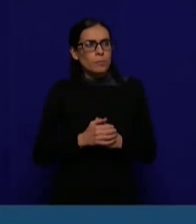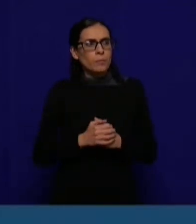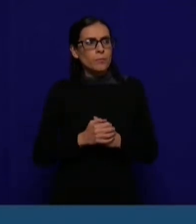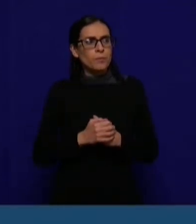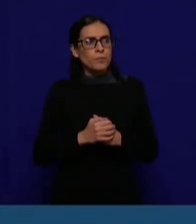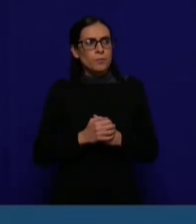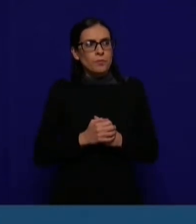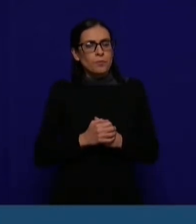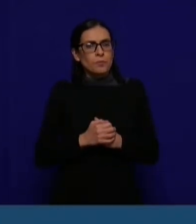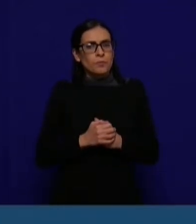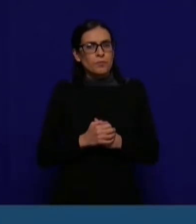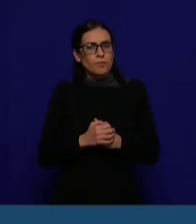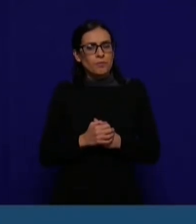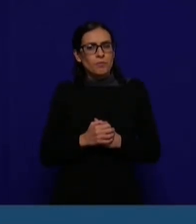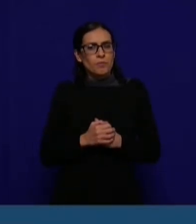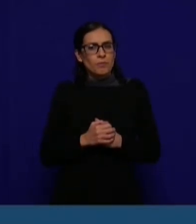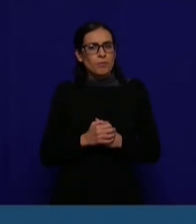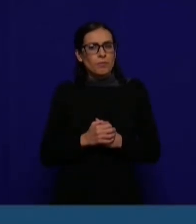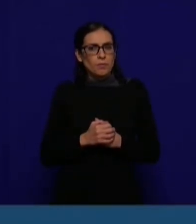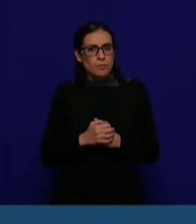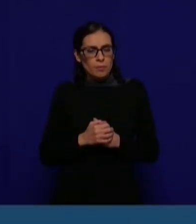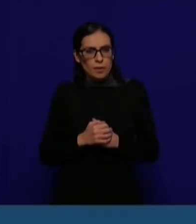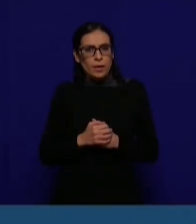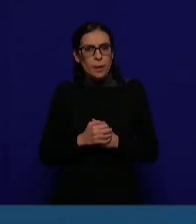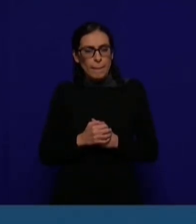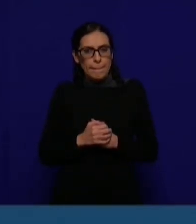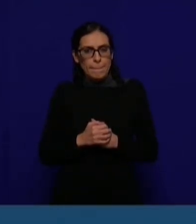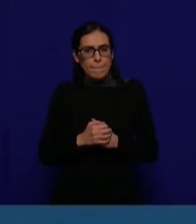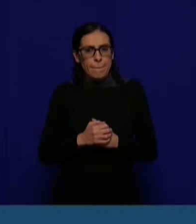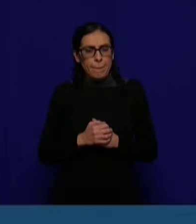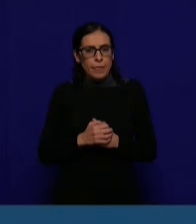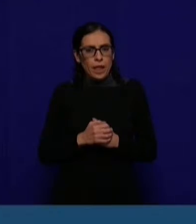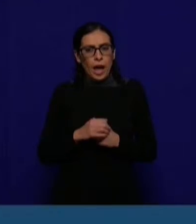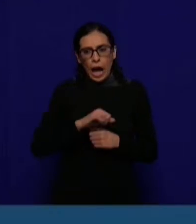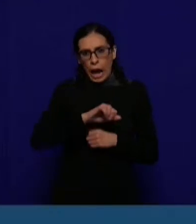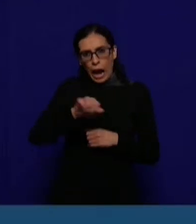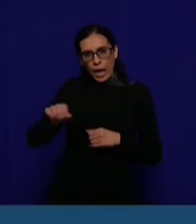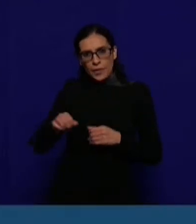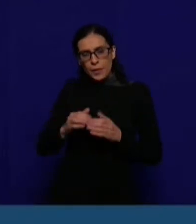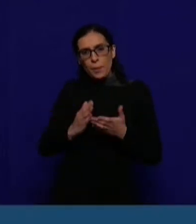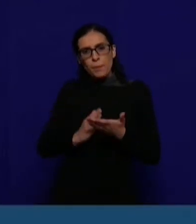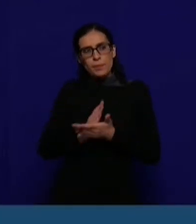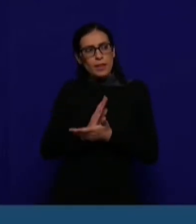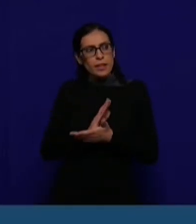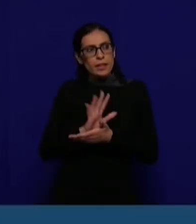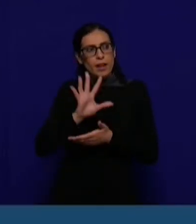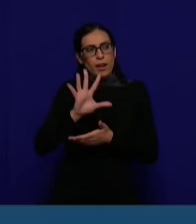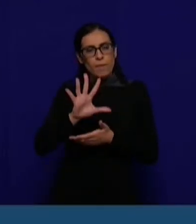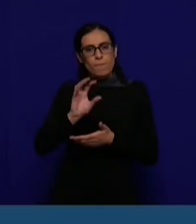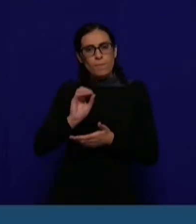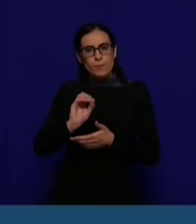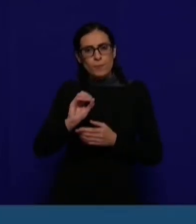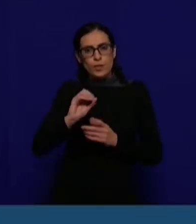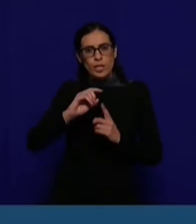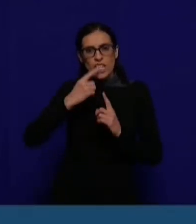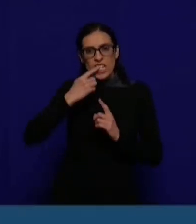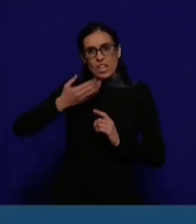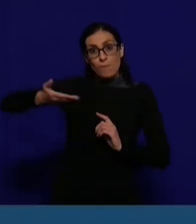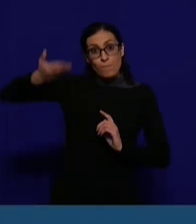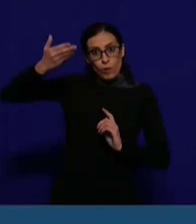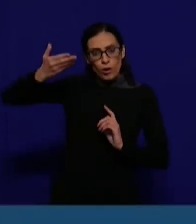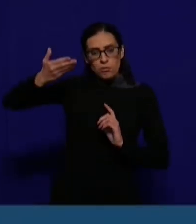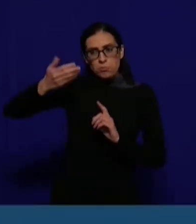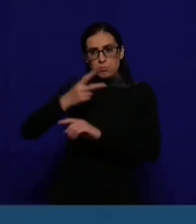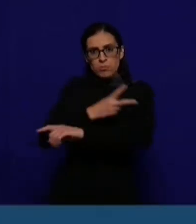qabel ukoll aħna ftaħna il-50 plus għal ġimagħtejn ilu u